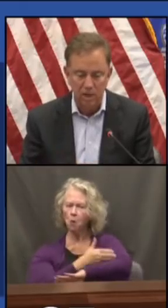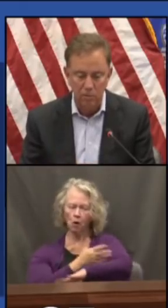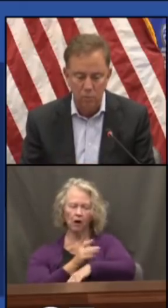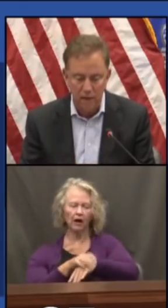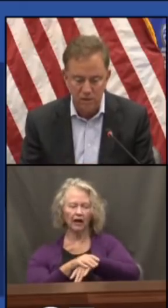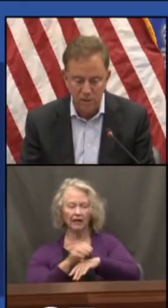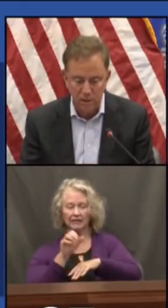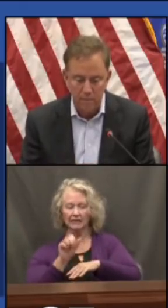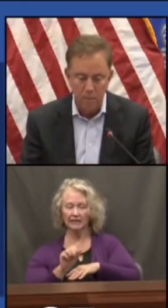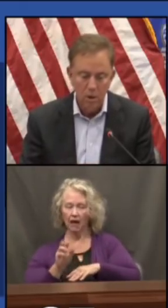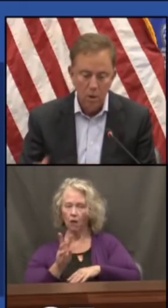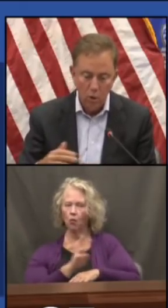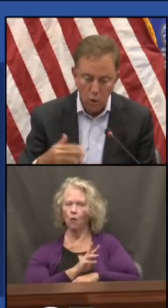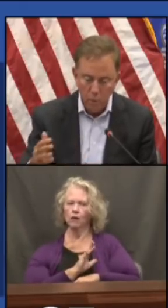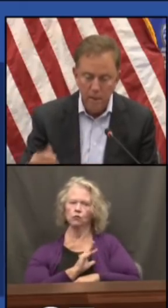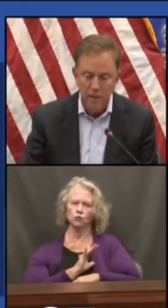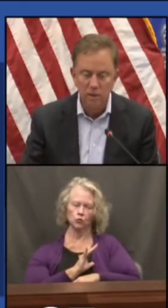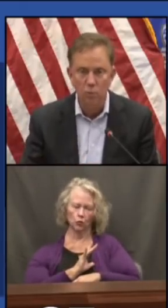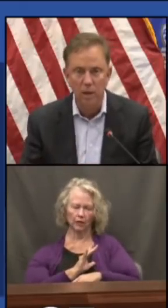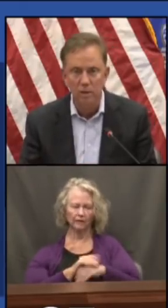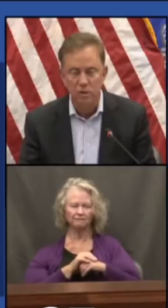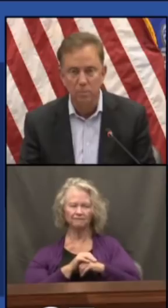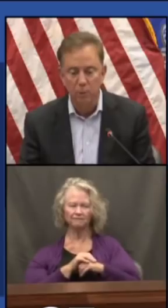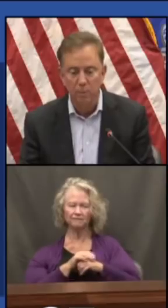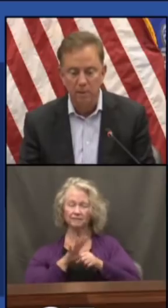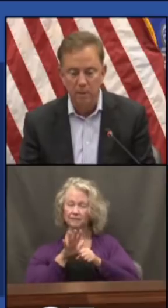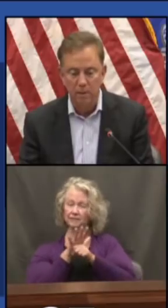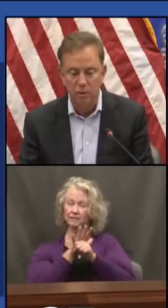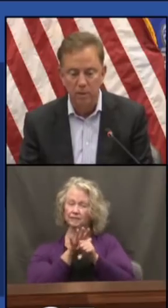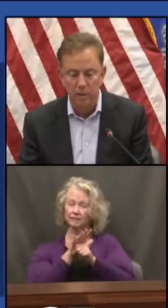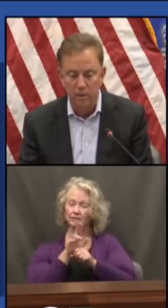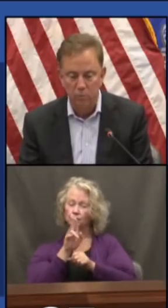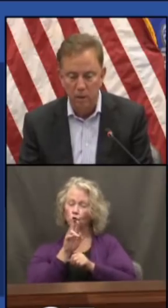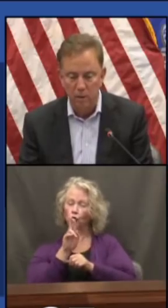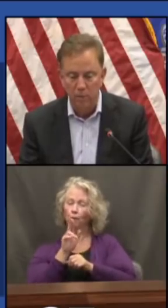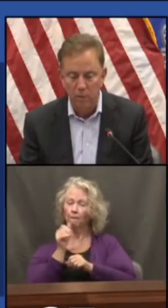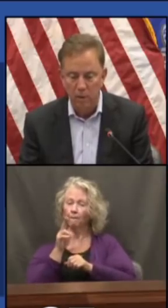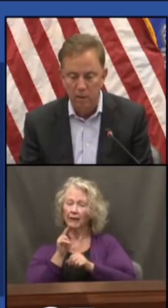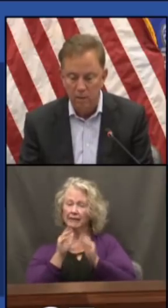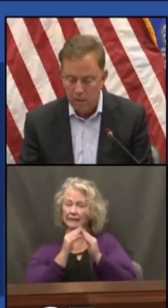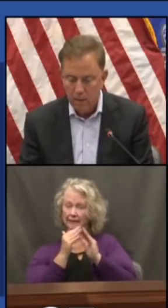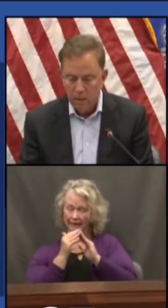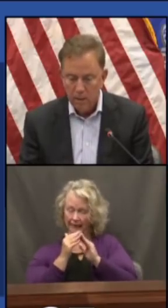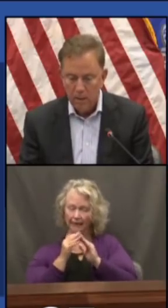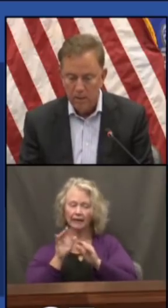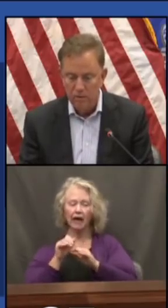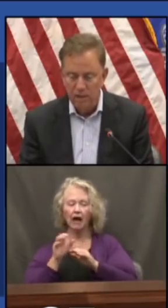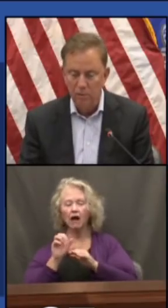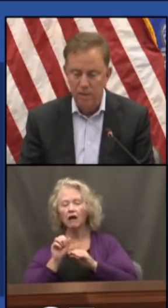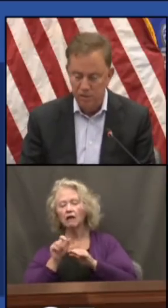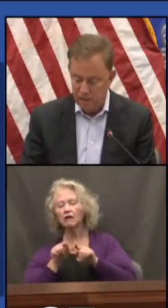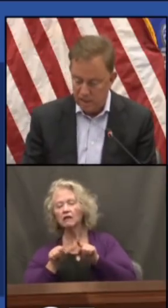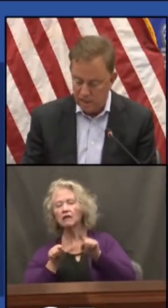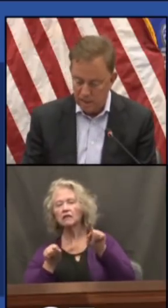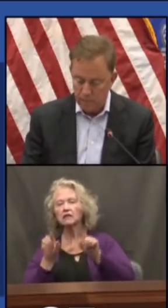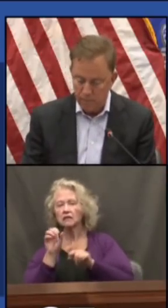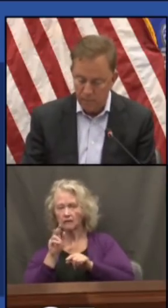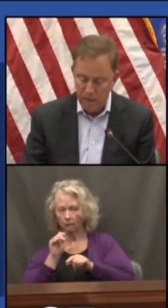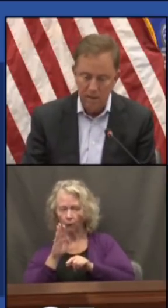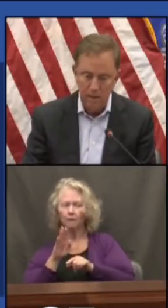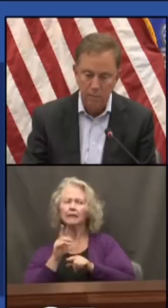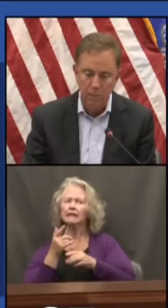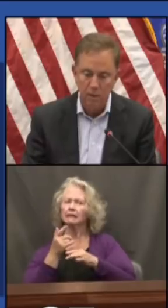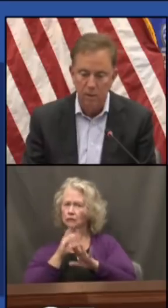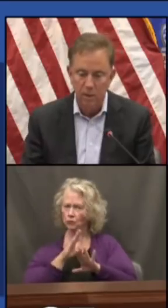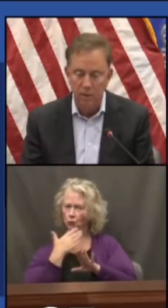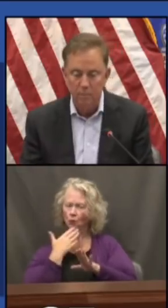in the Southwest. Urban as well as suburban doing relatively well. Southeast Connecticut, I'm